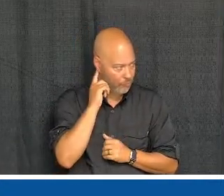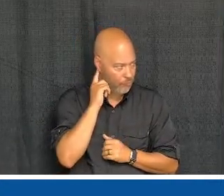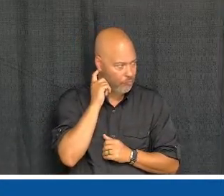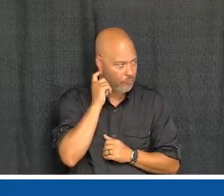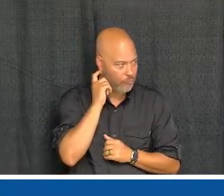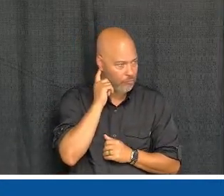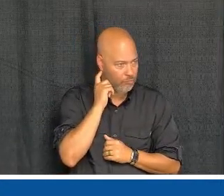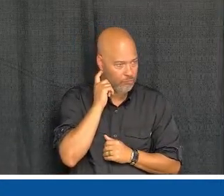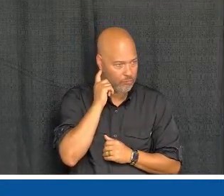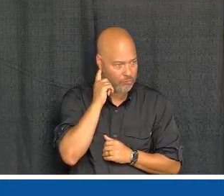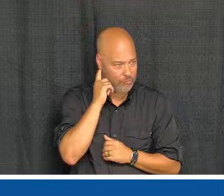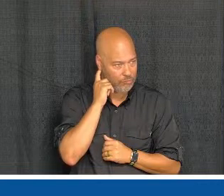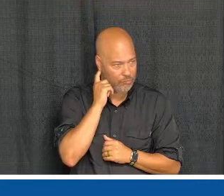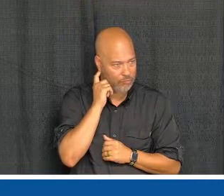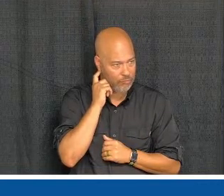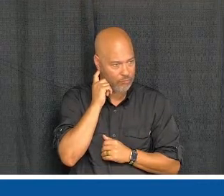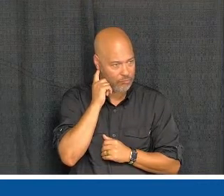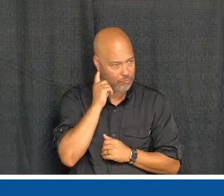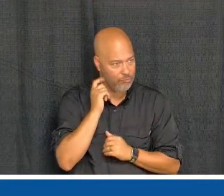Let's try that.